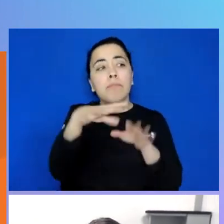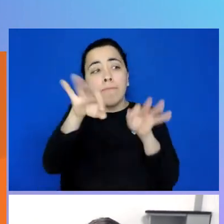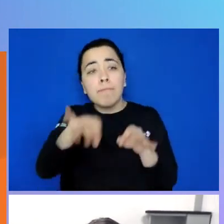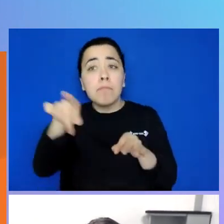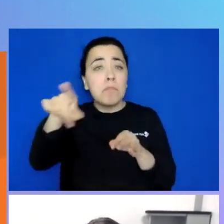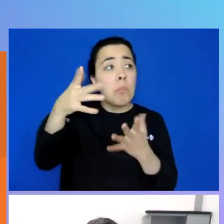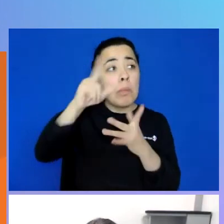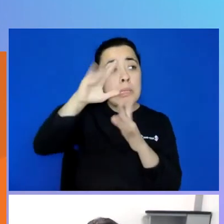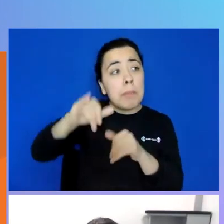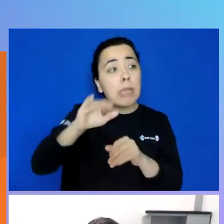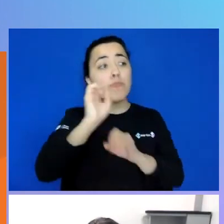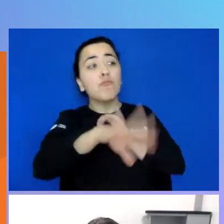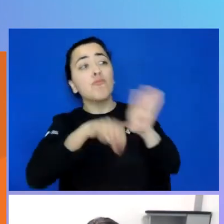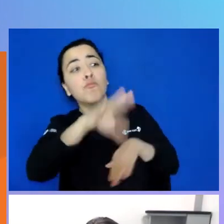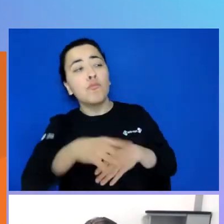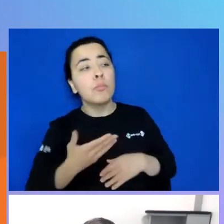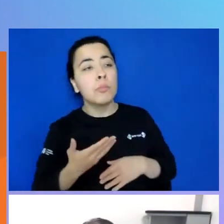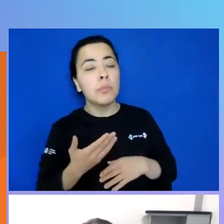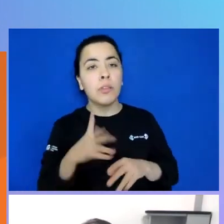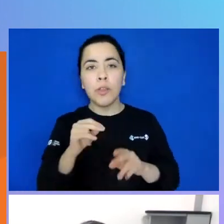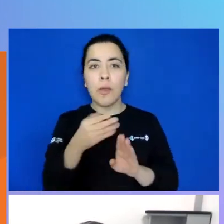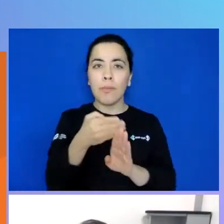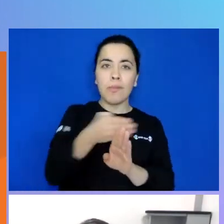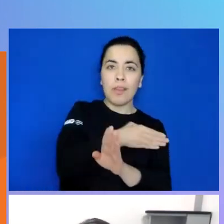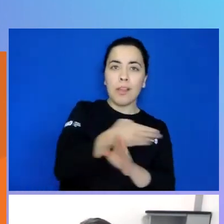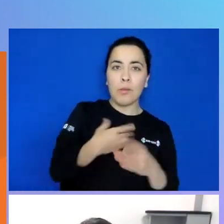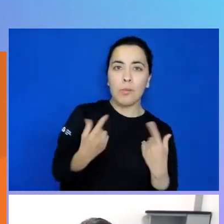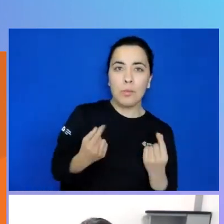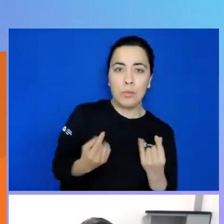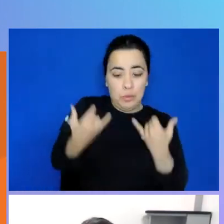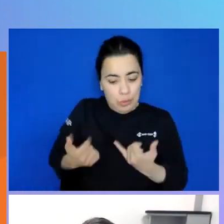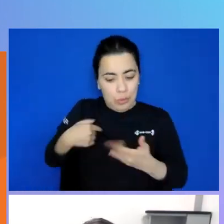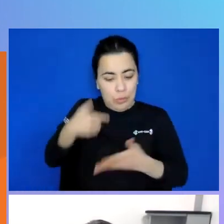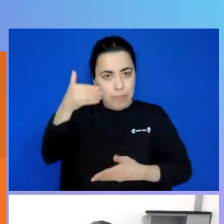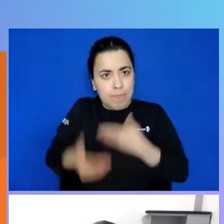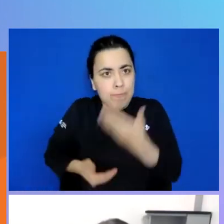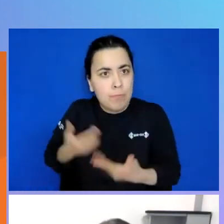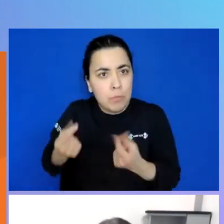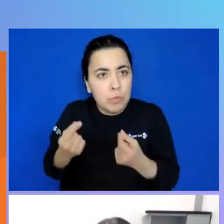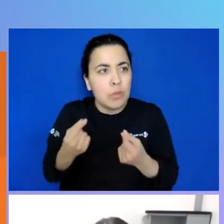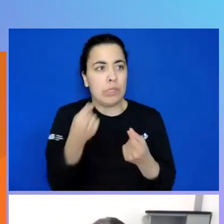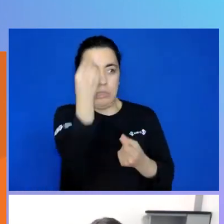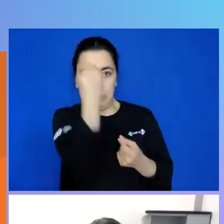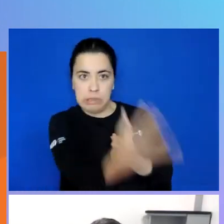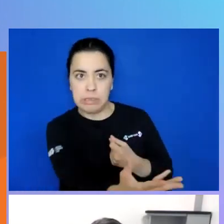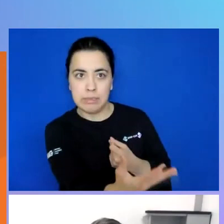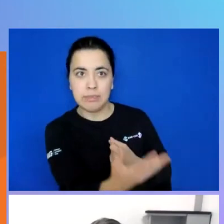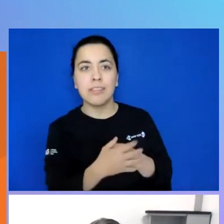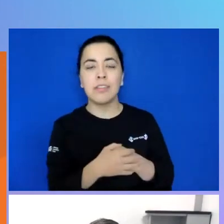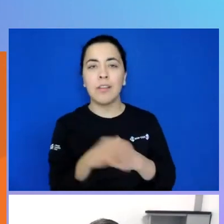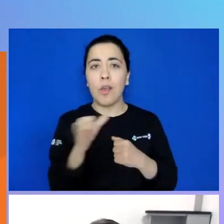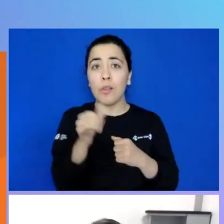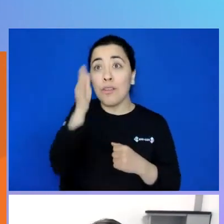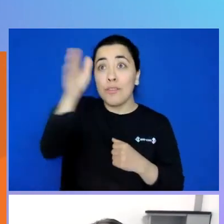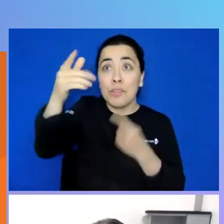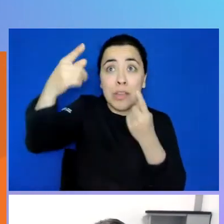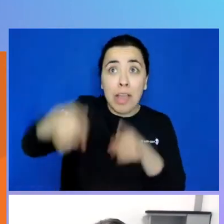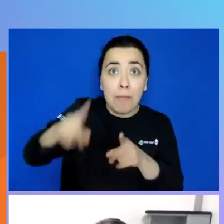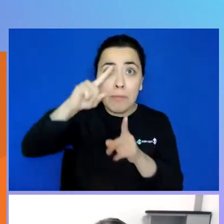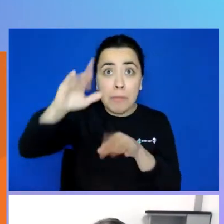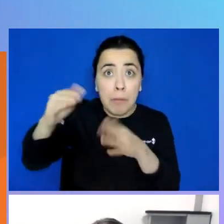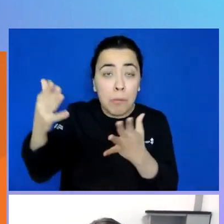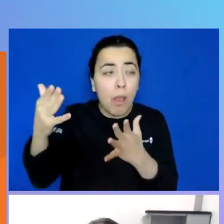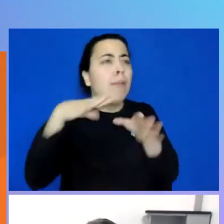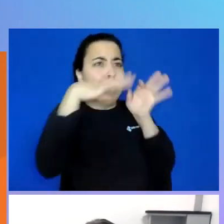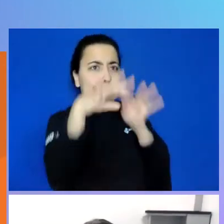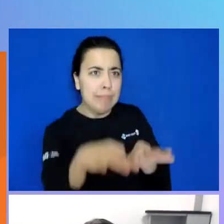to tell people what's already being done, what we're currently in the process of doing, and also what's coming. I